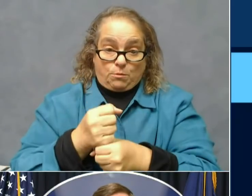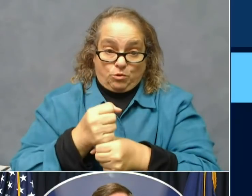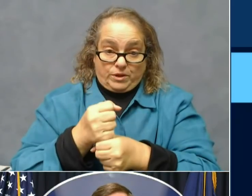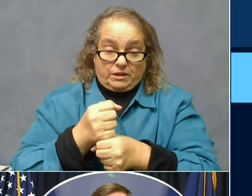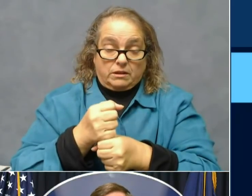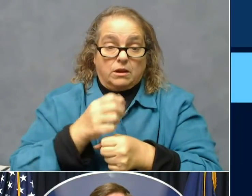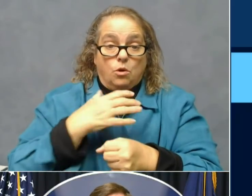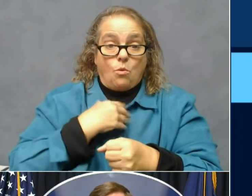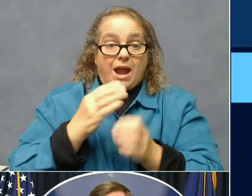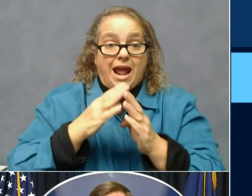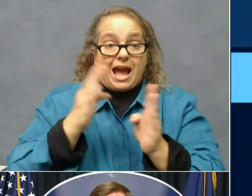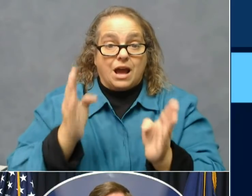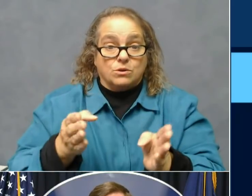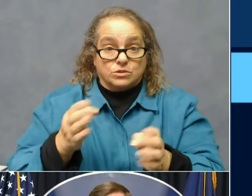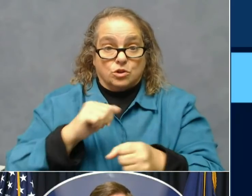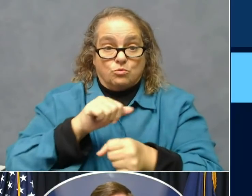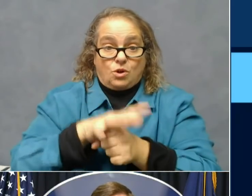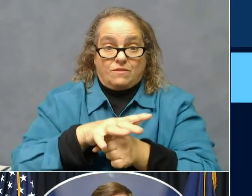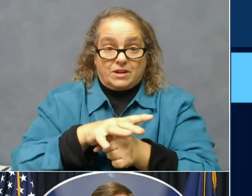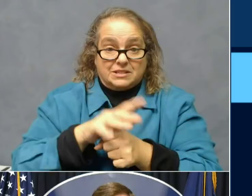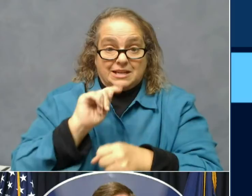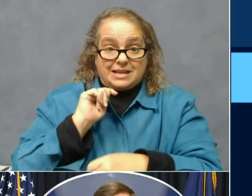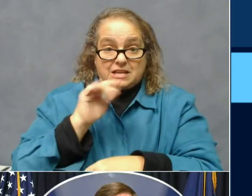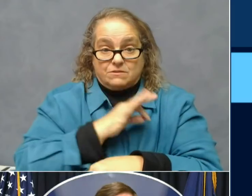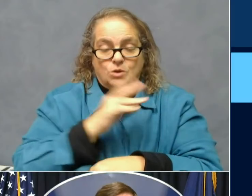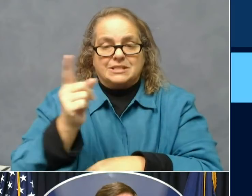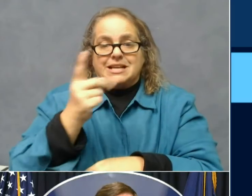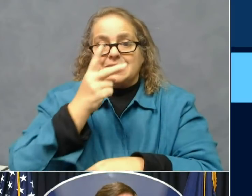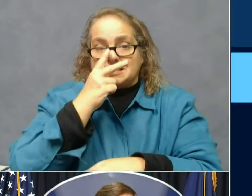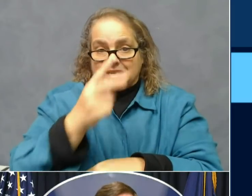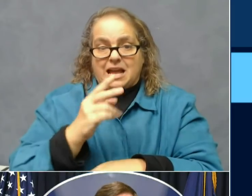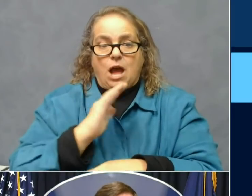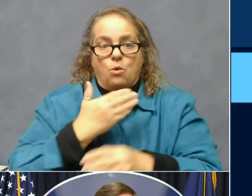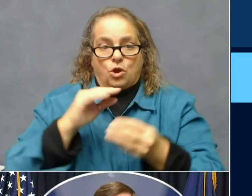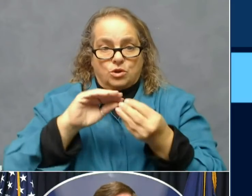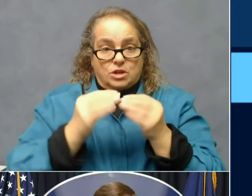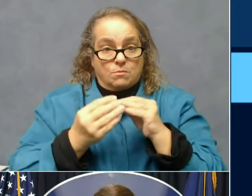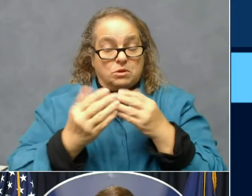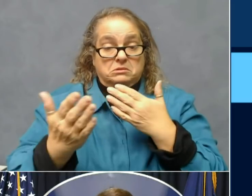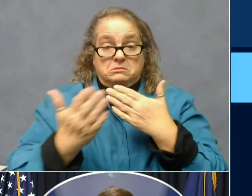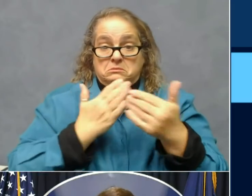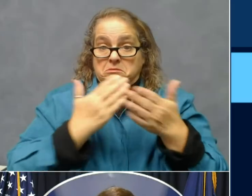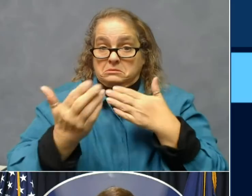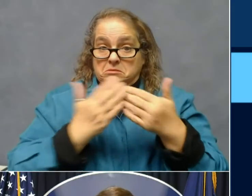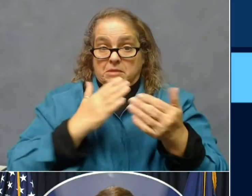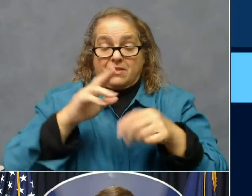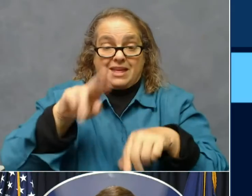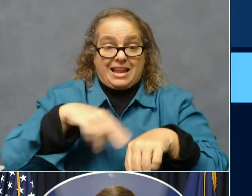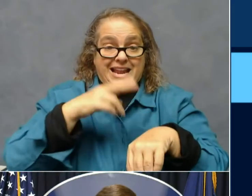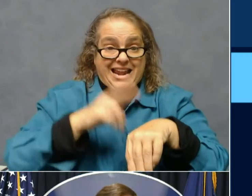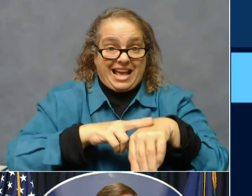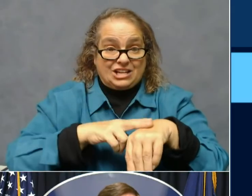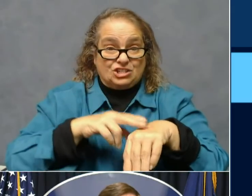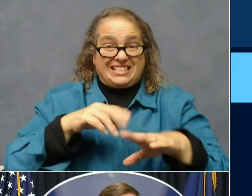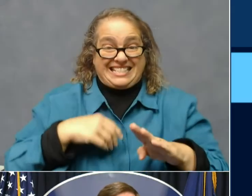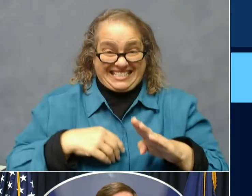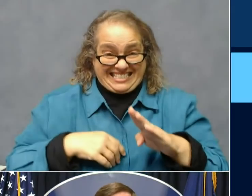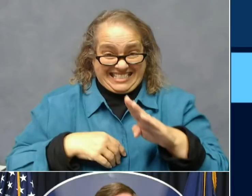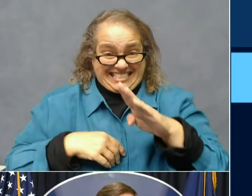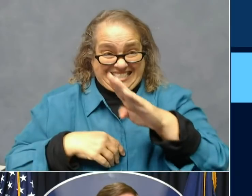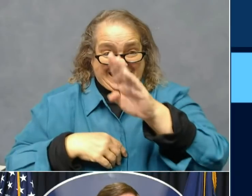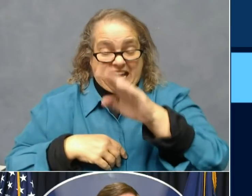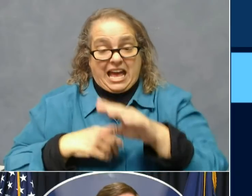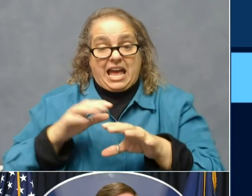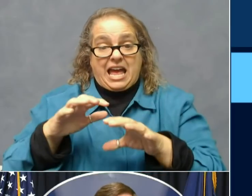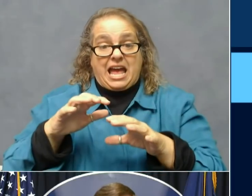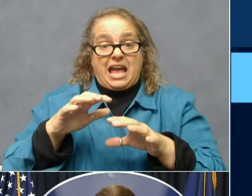Task Force sees what we're seeing in our numbers, that despite the nation escalating dangerously, we have seen a stability,